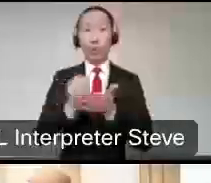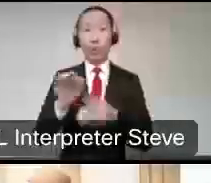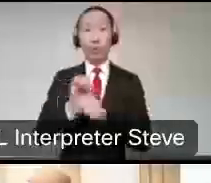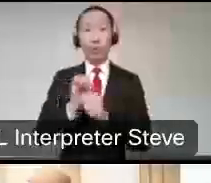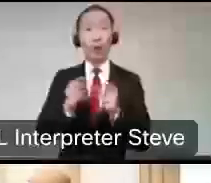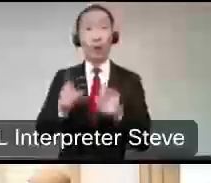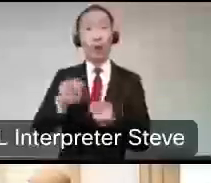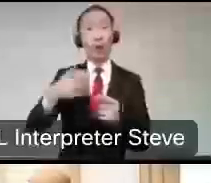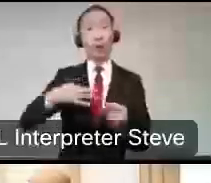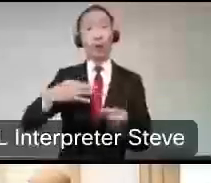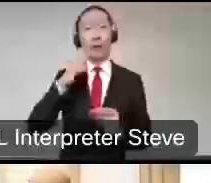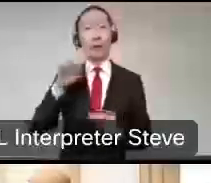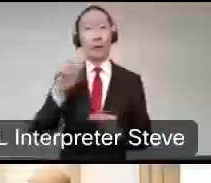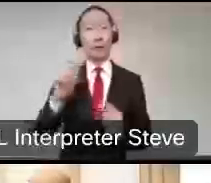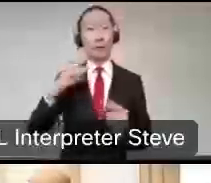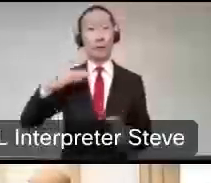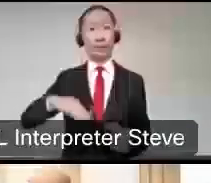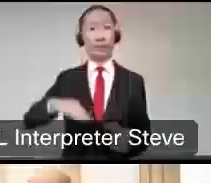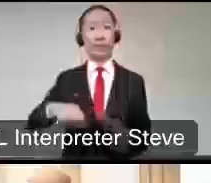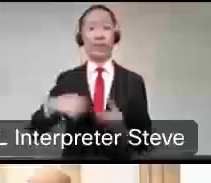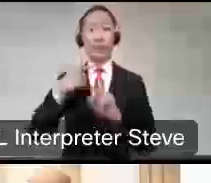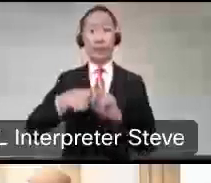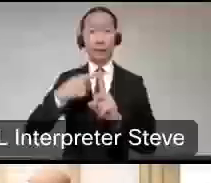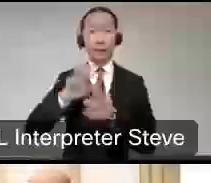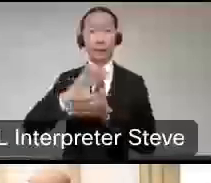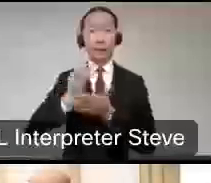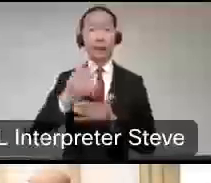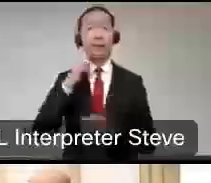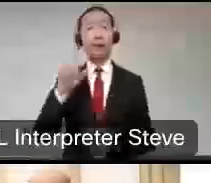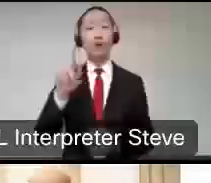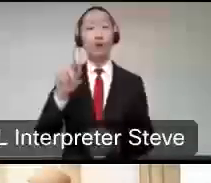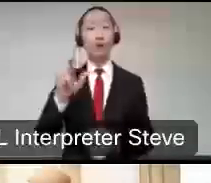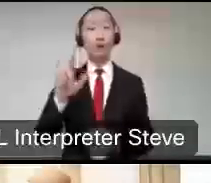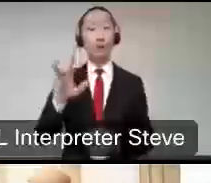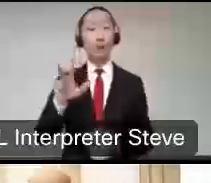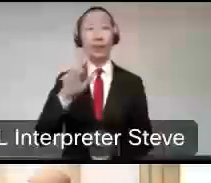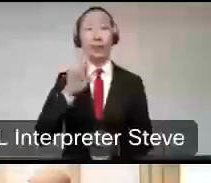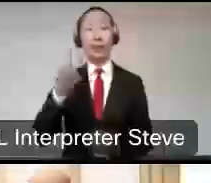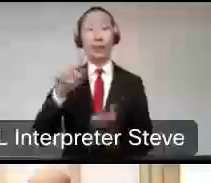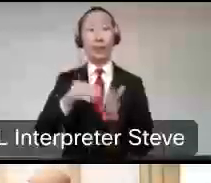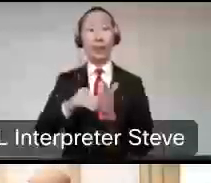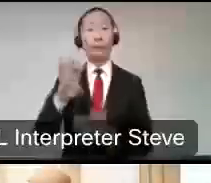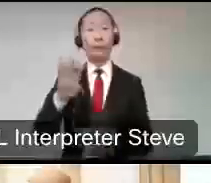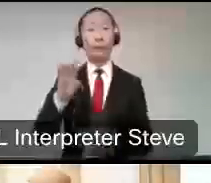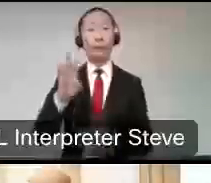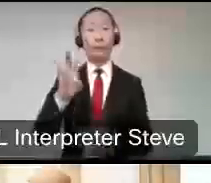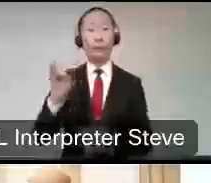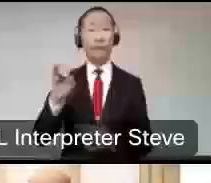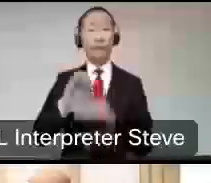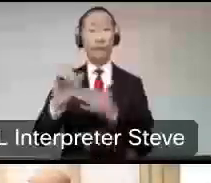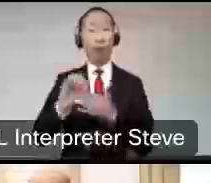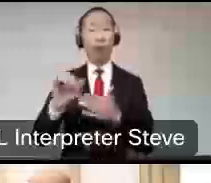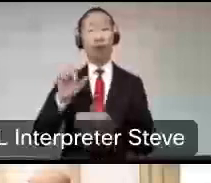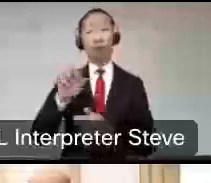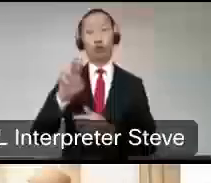apply for disability benefits. The monthly amount for 2023 is $1,470 gross.